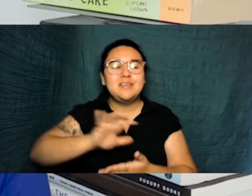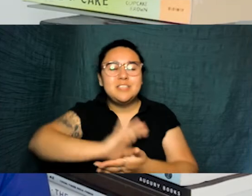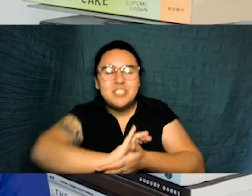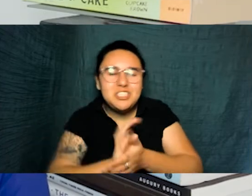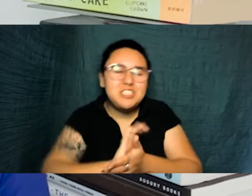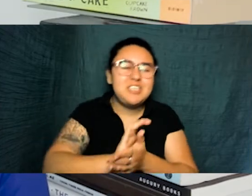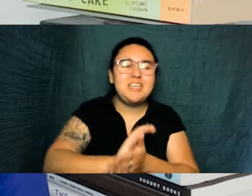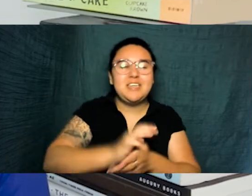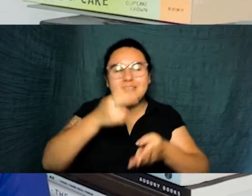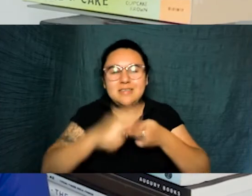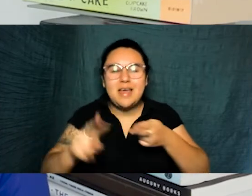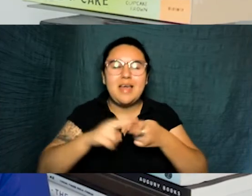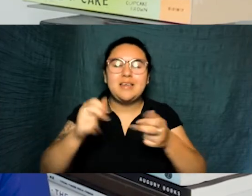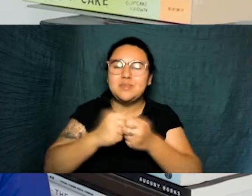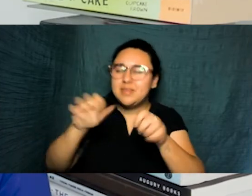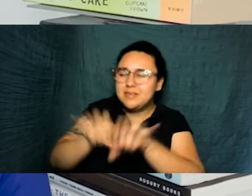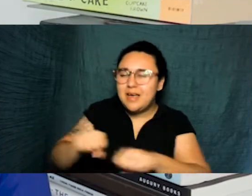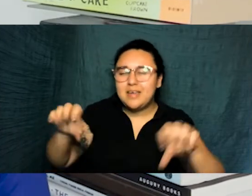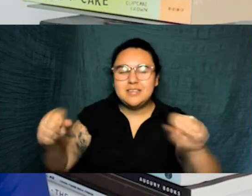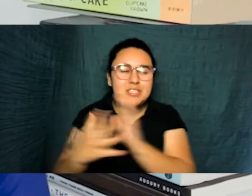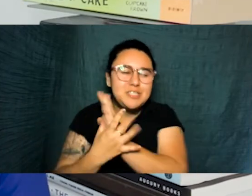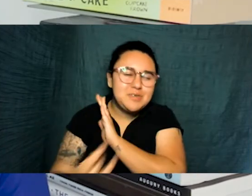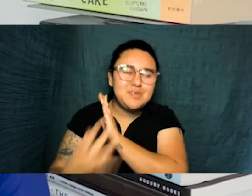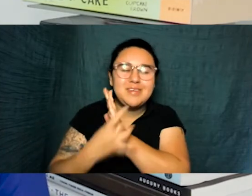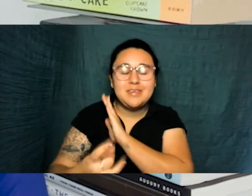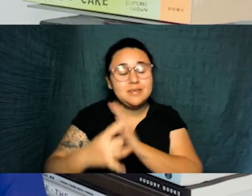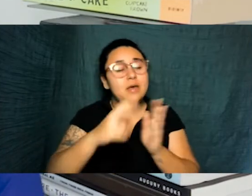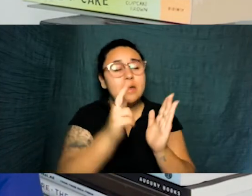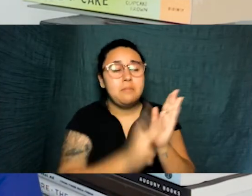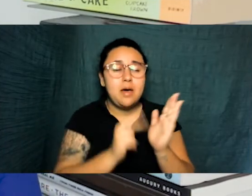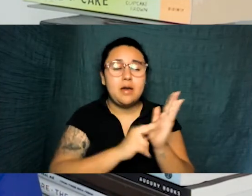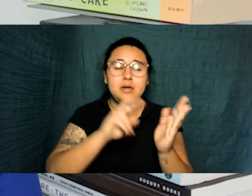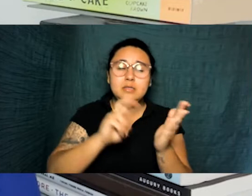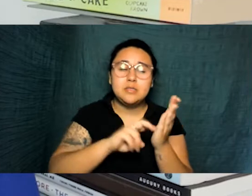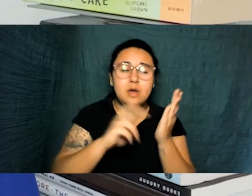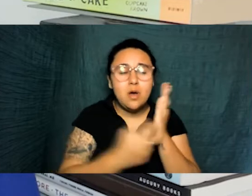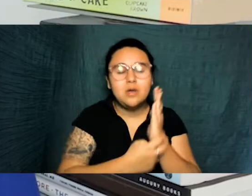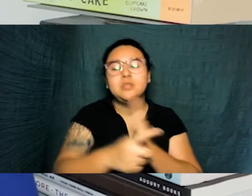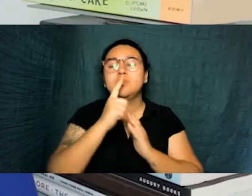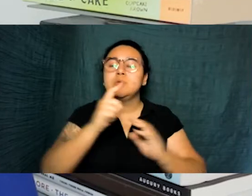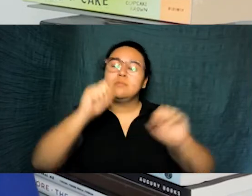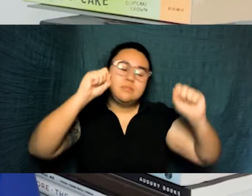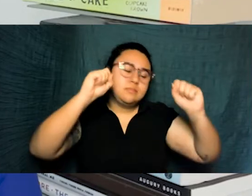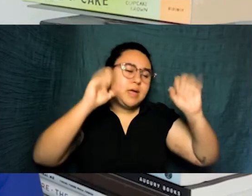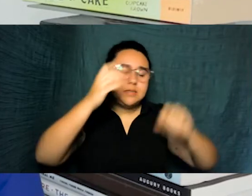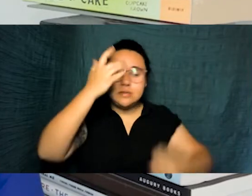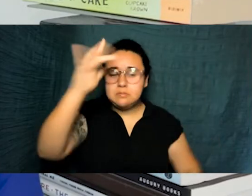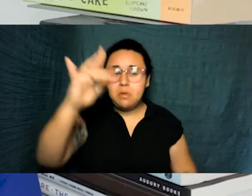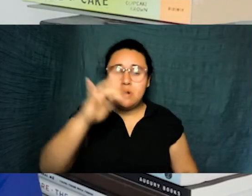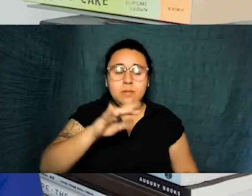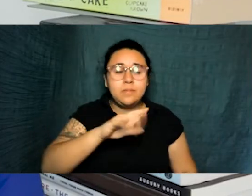greasy sausage links and buttery toast. She was amazing and smart. It didn't matter to her that life